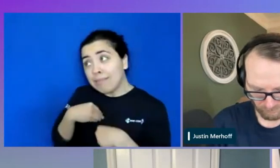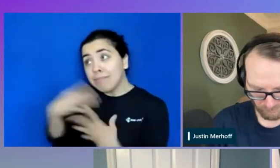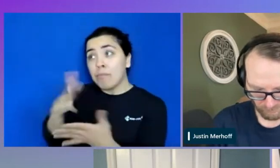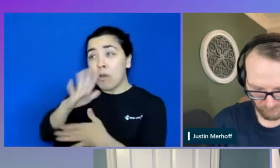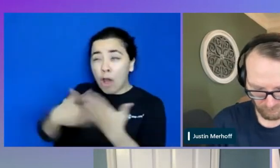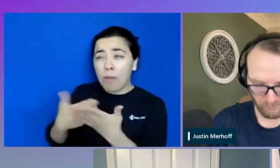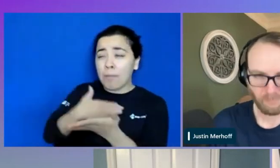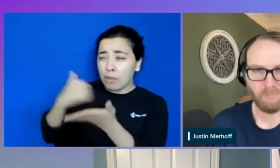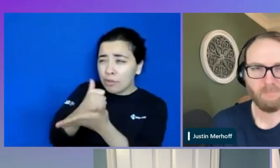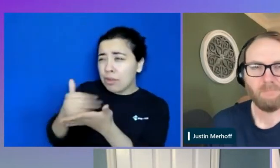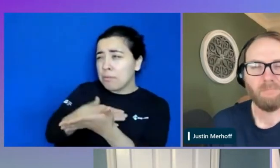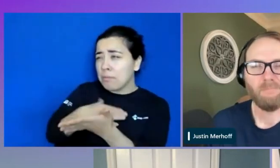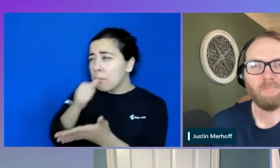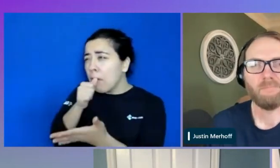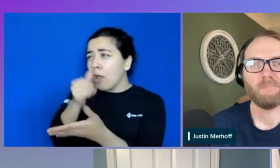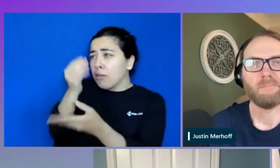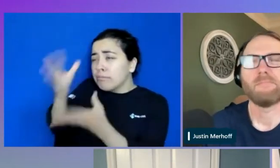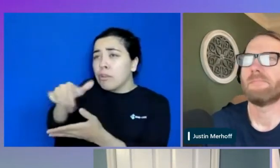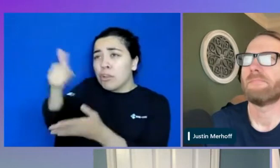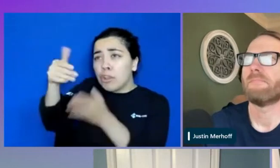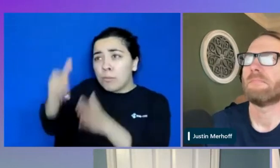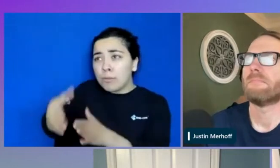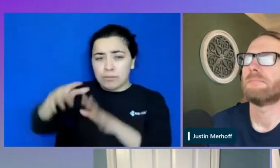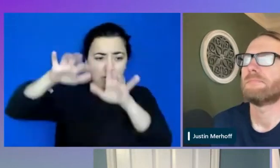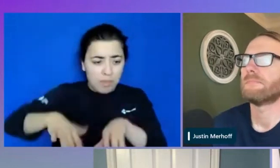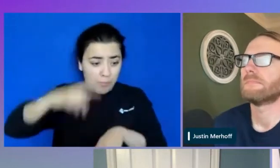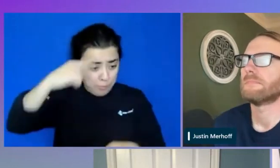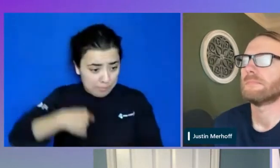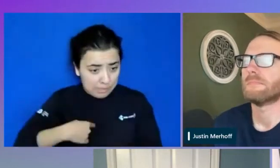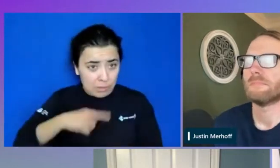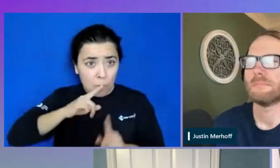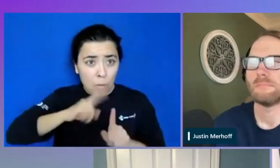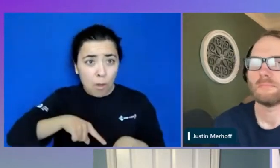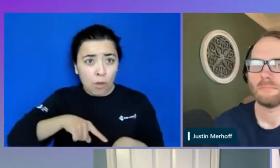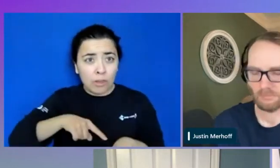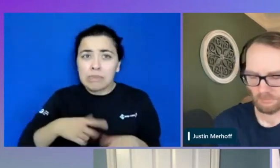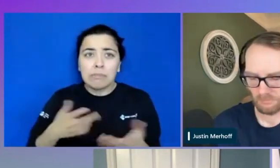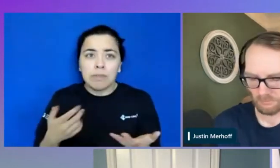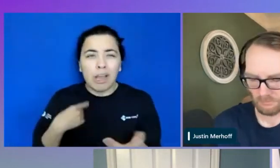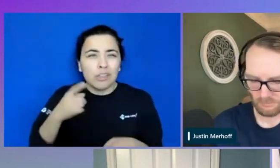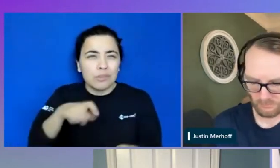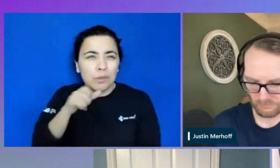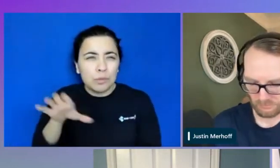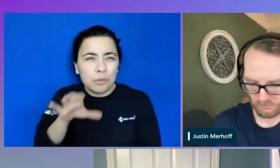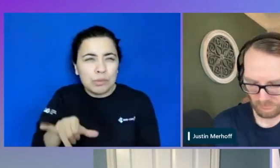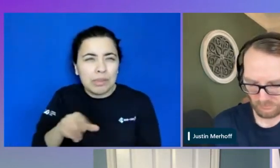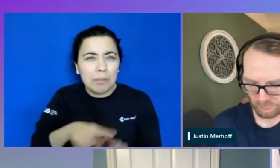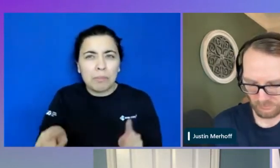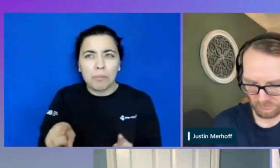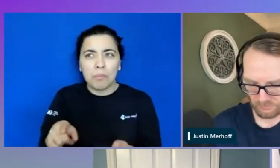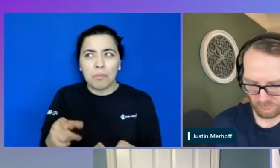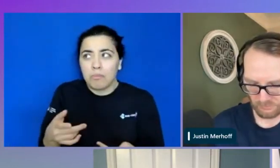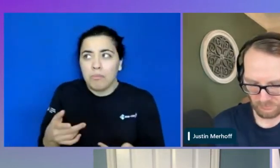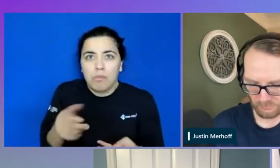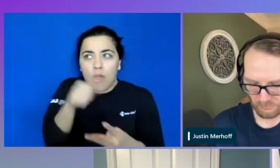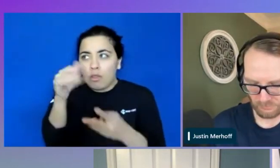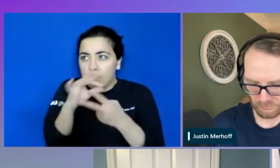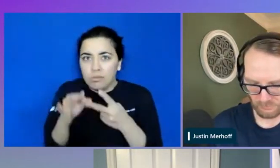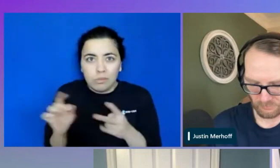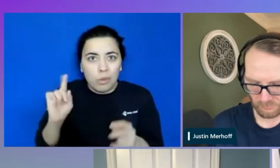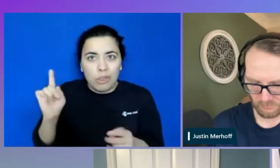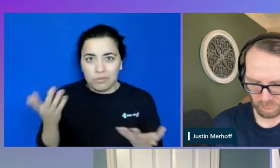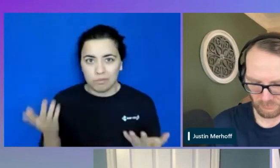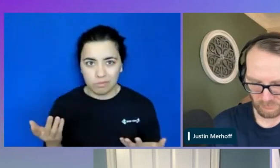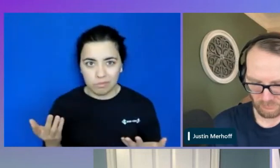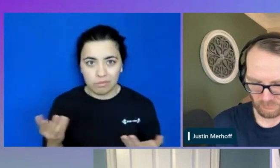out to another person to place the order, but I didn't know what else to do. This was because their website,